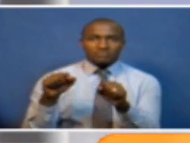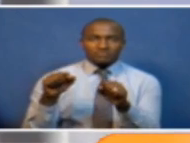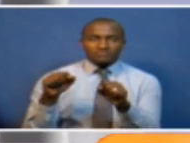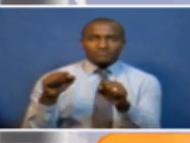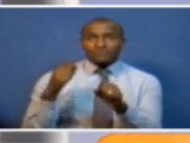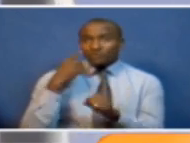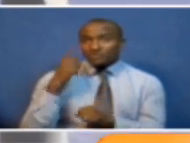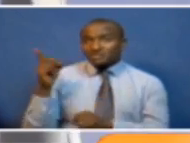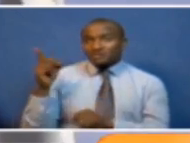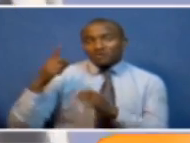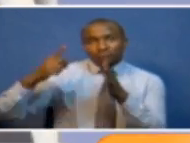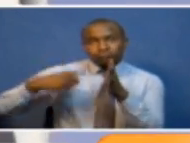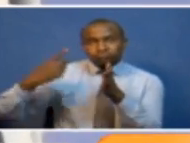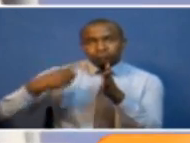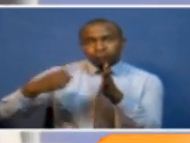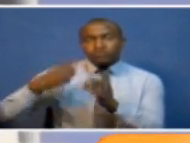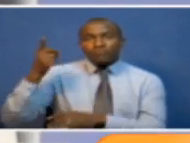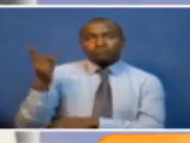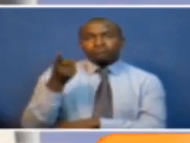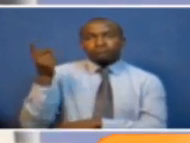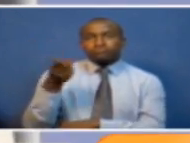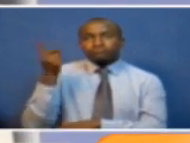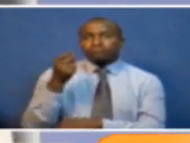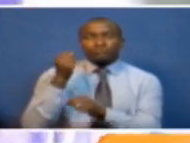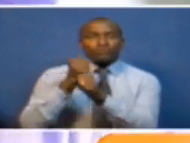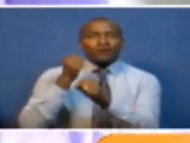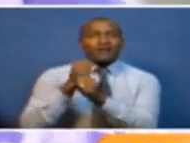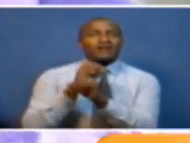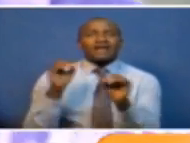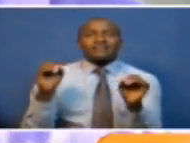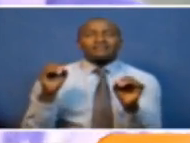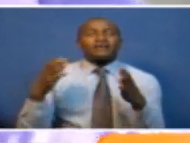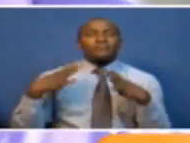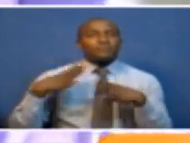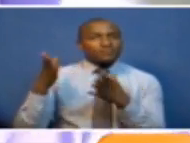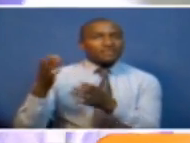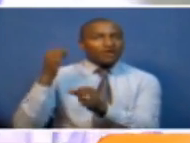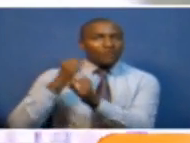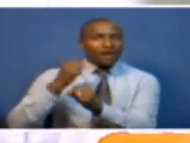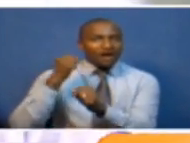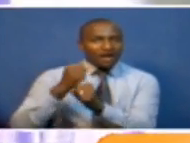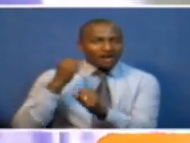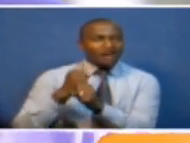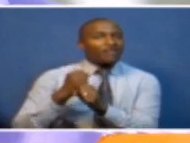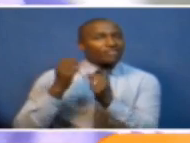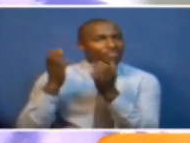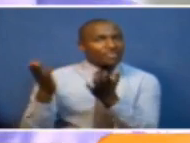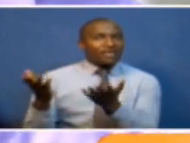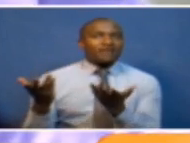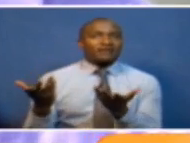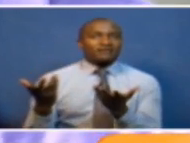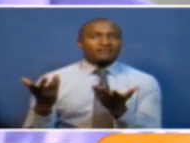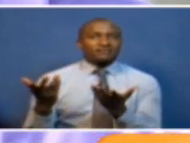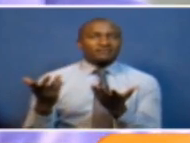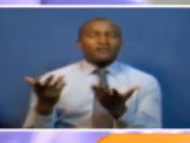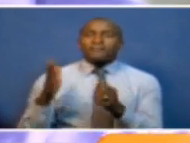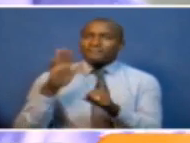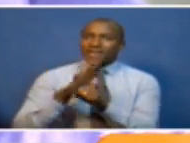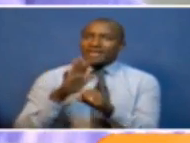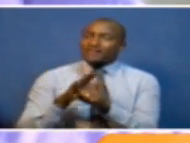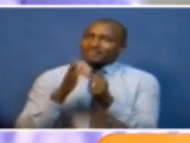are not running. We have cost, we have employees, we have a lot of locals who are being